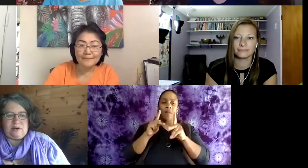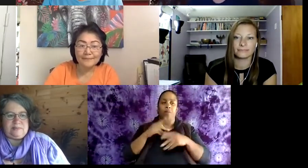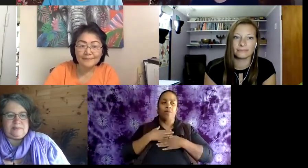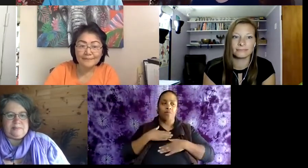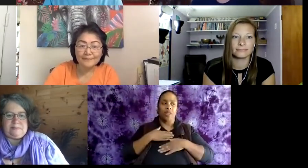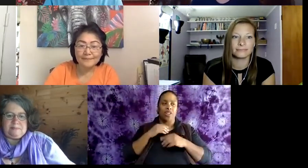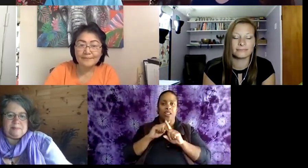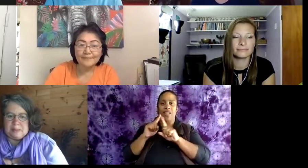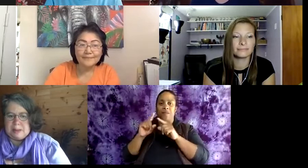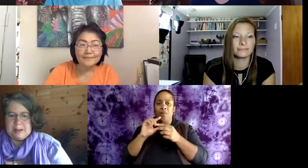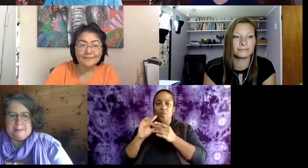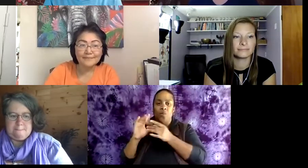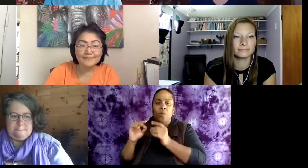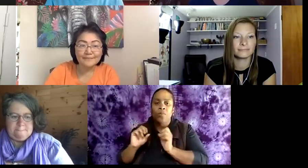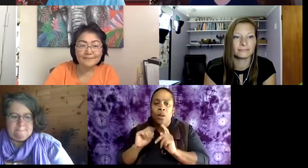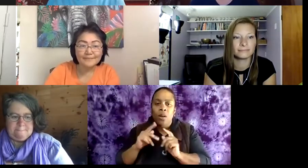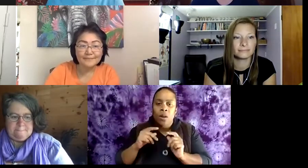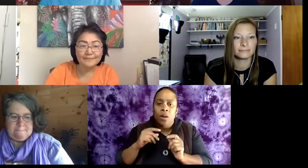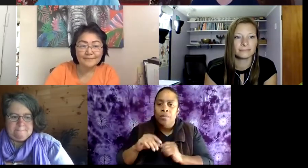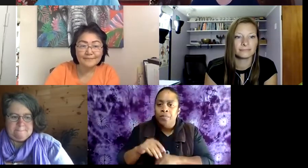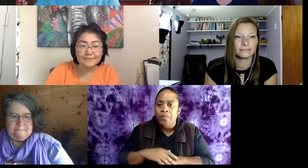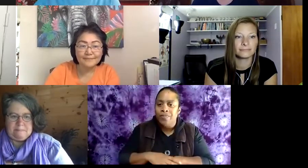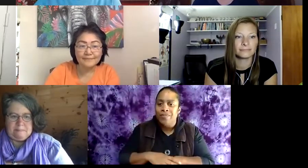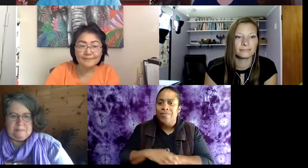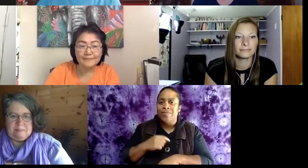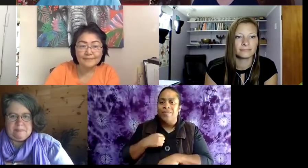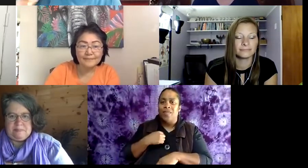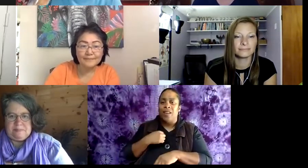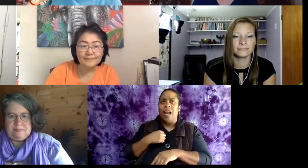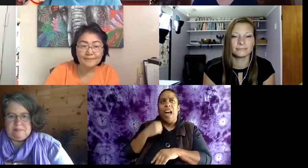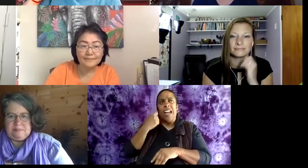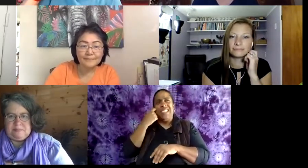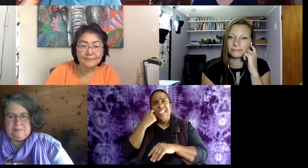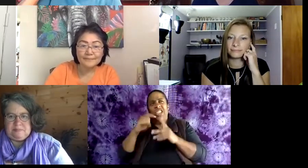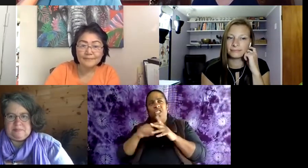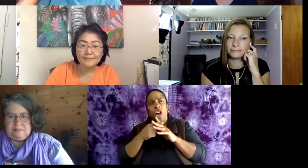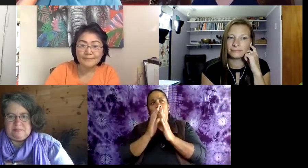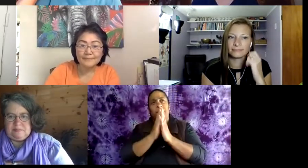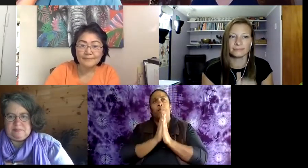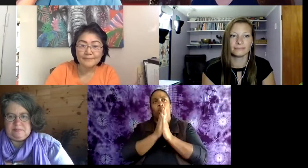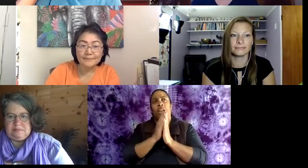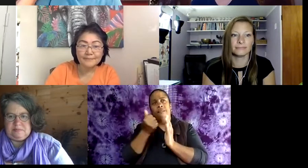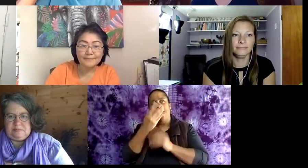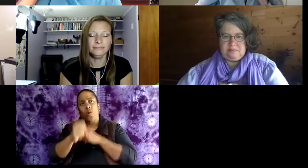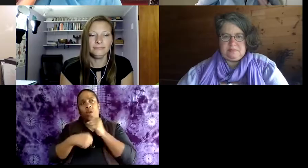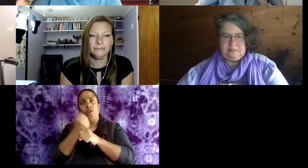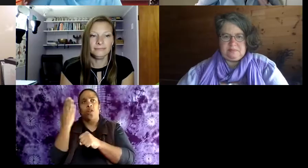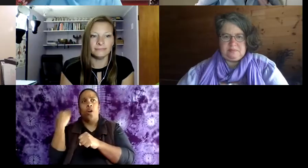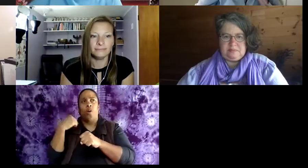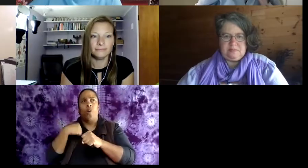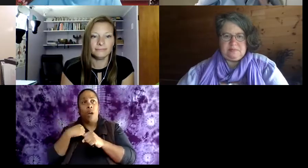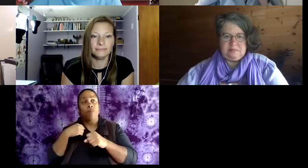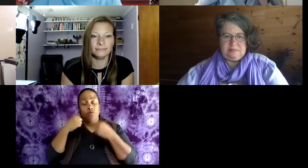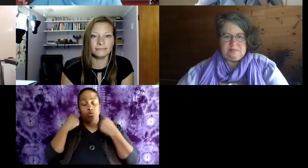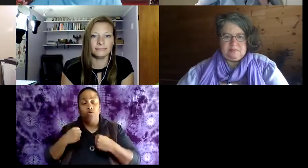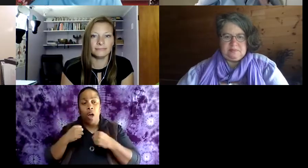then Thorne. I just started praying about a couple years ago. I've always been a strong meditator, and I joined a prayer group.